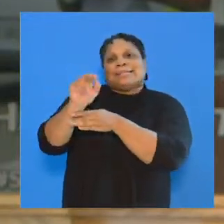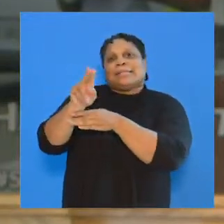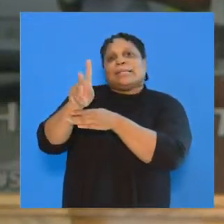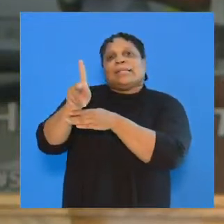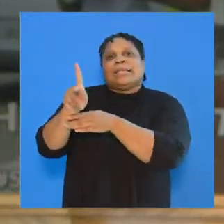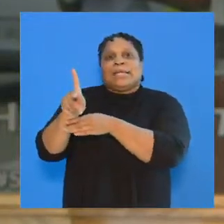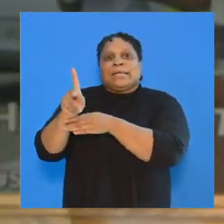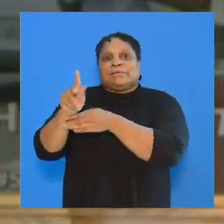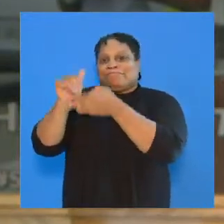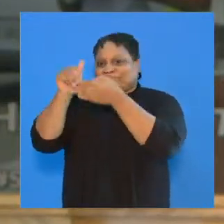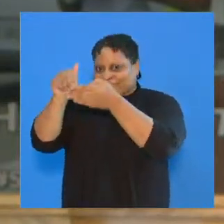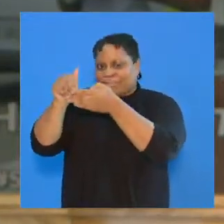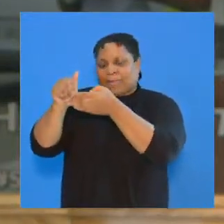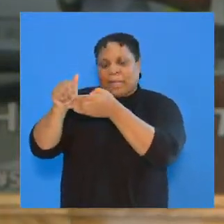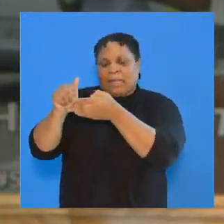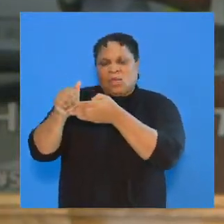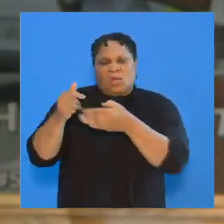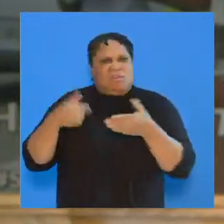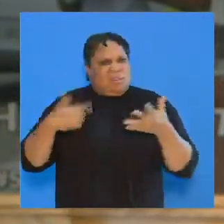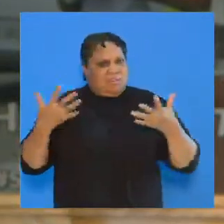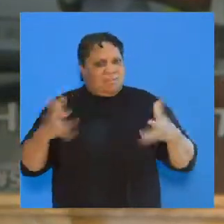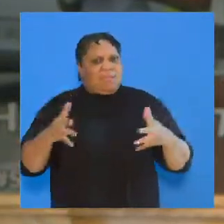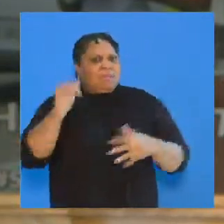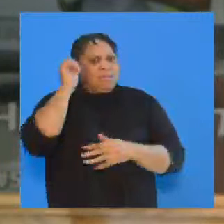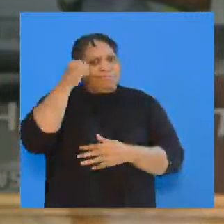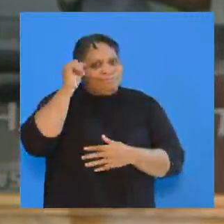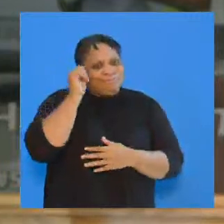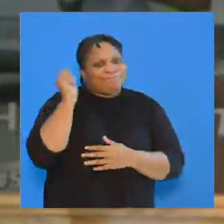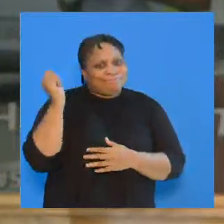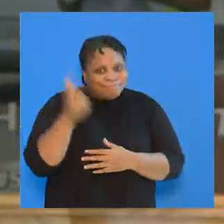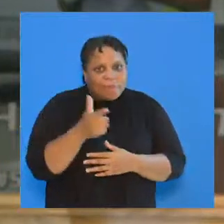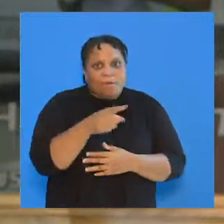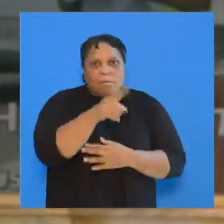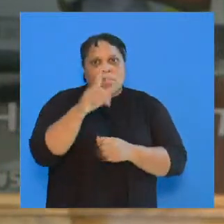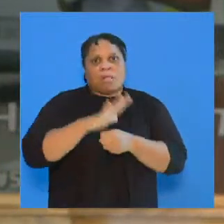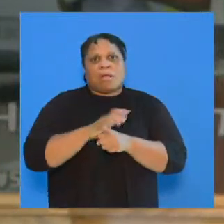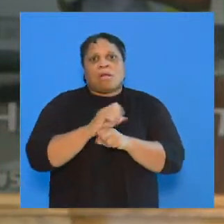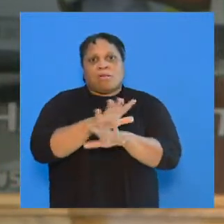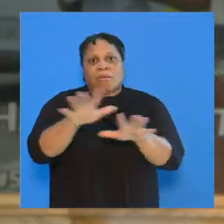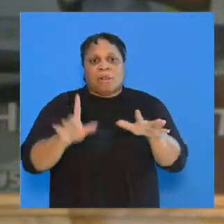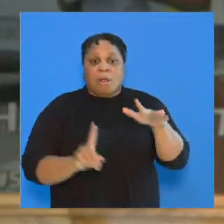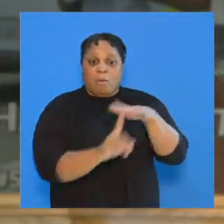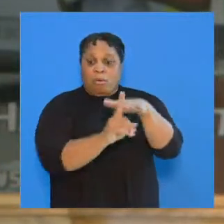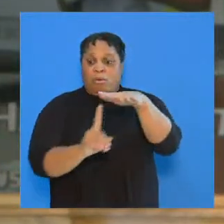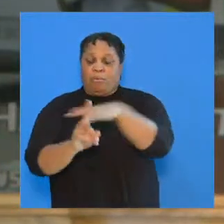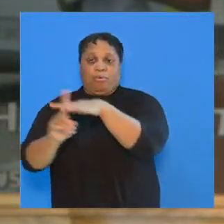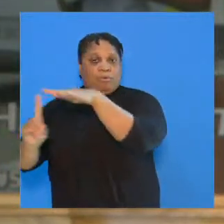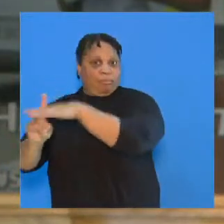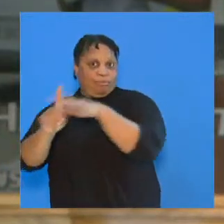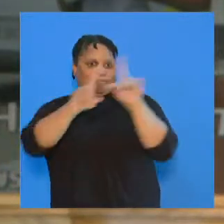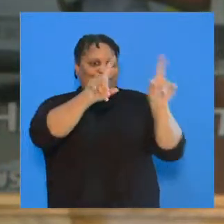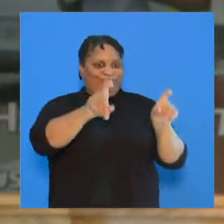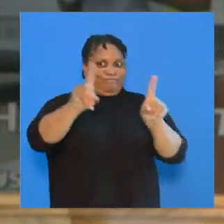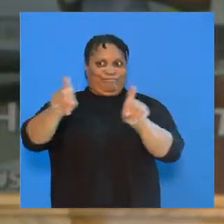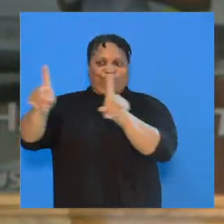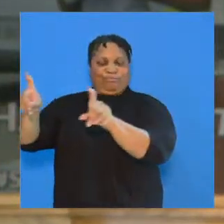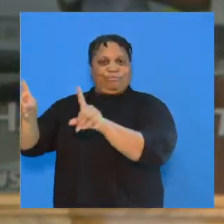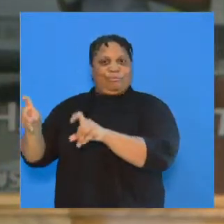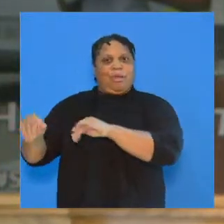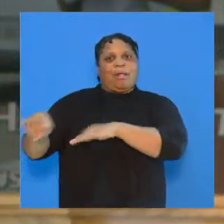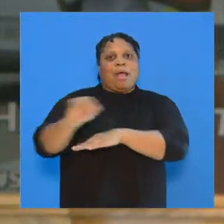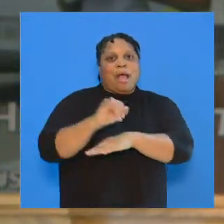I close, I want to remind the public of the COVID-19 pop-up testing that's taking place around this island this